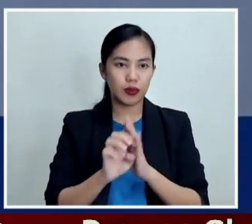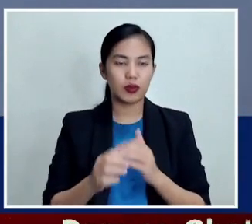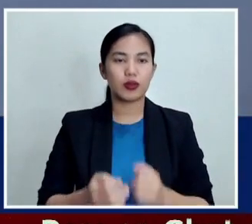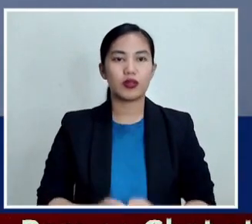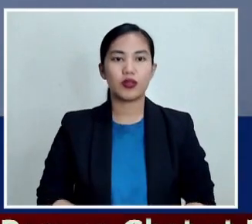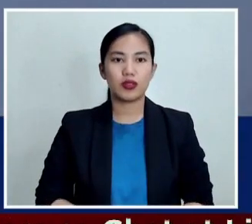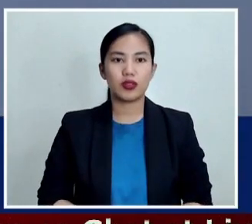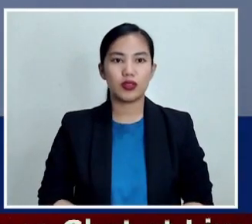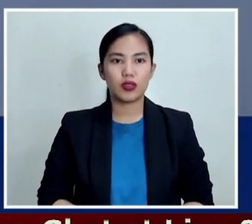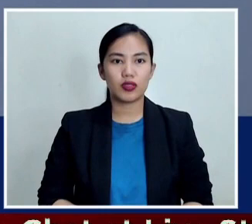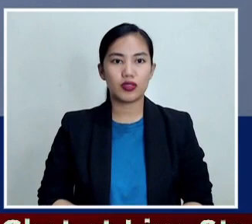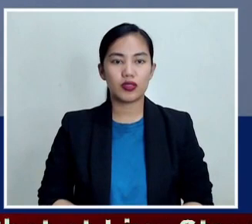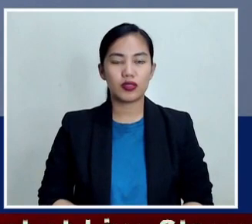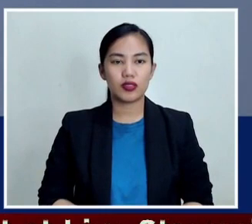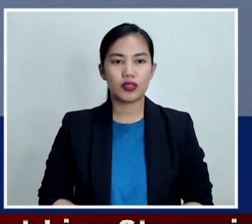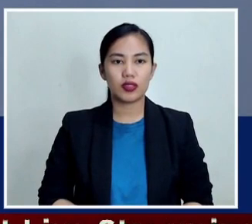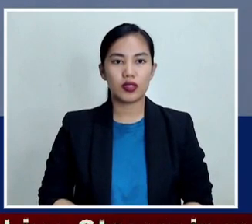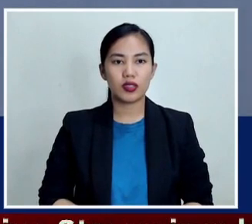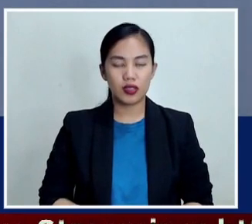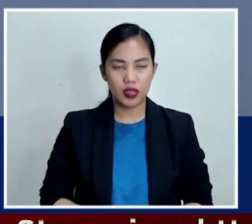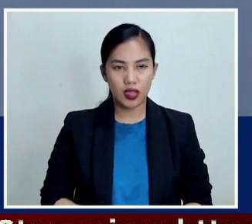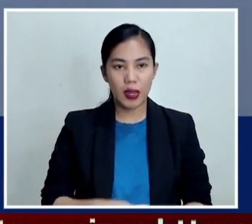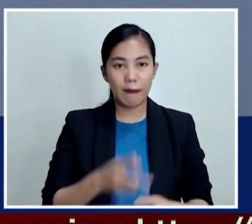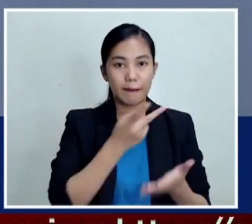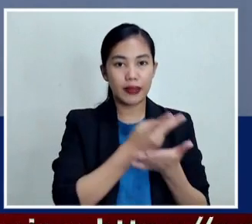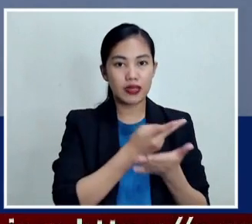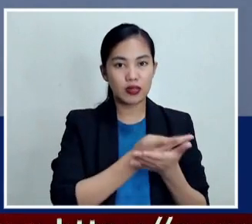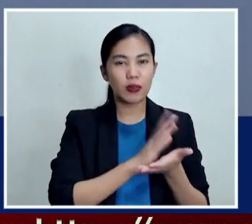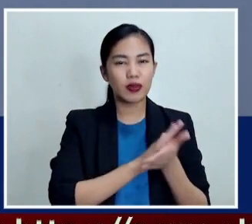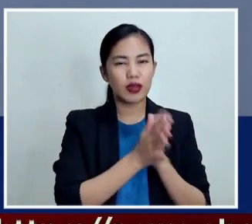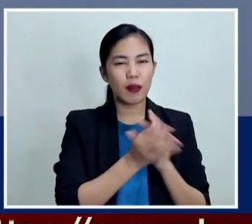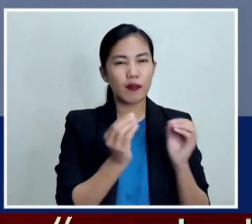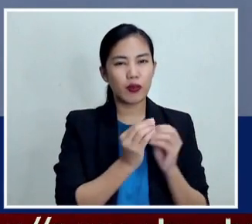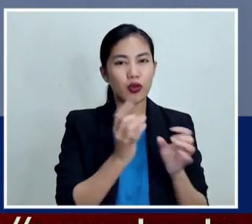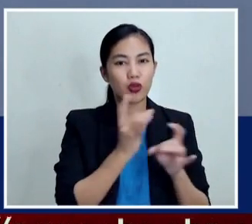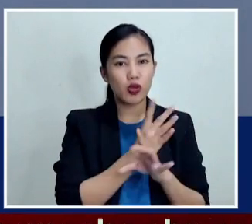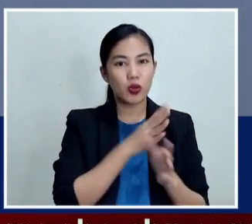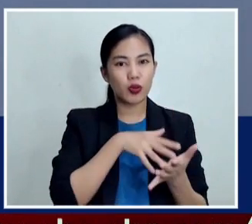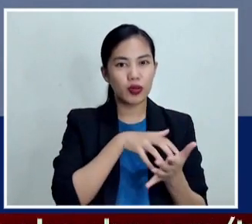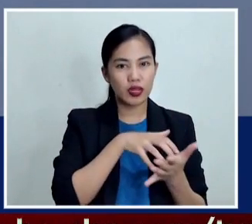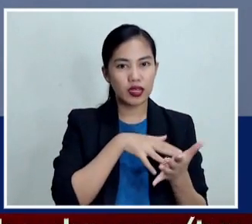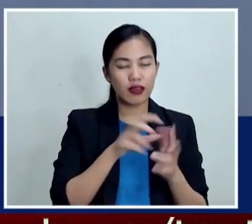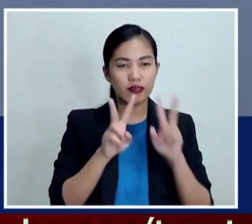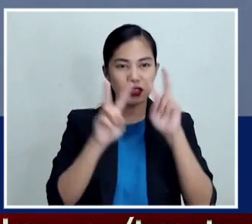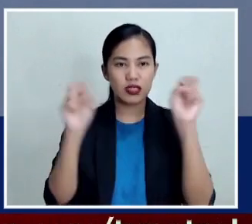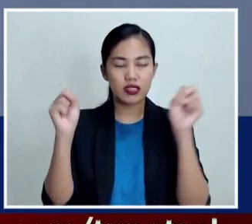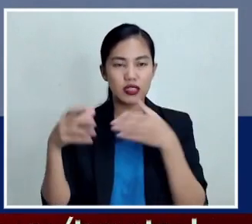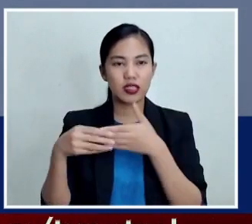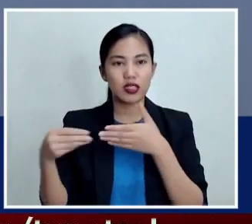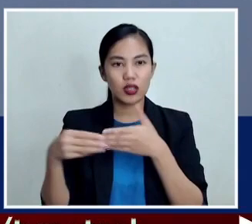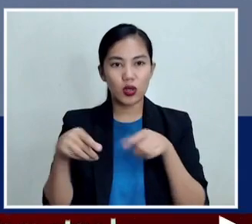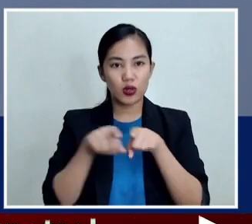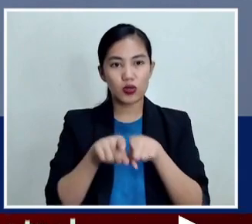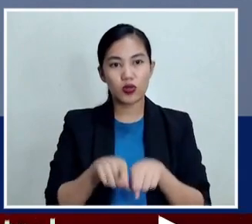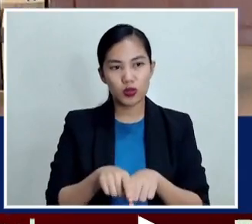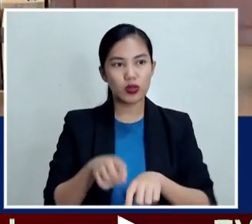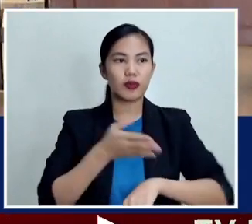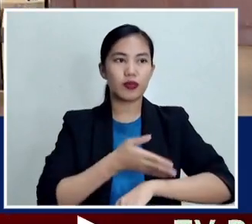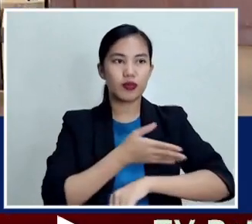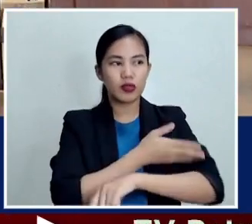contingent appreciation of the peso on generation cost and expected improvement of the supply situation in the coming